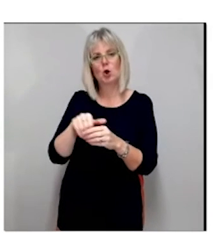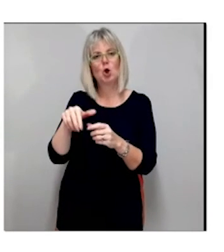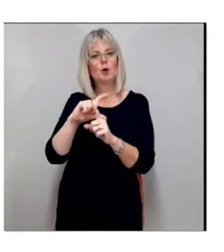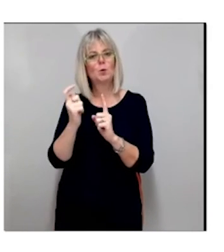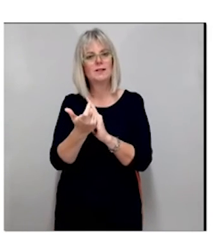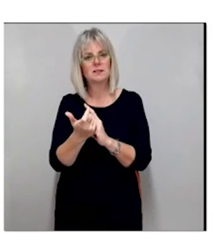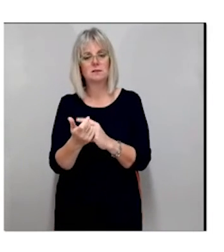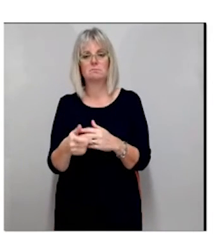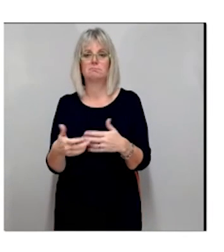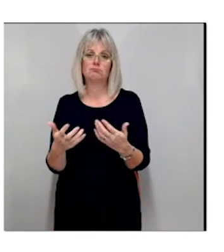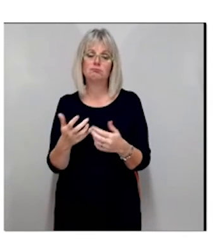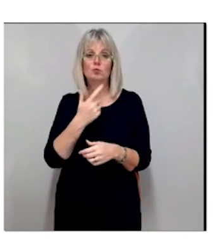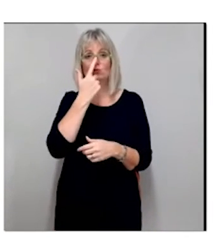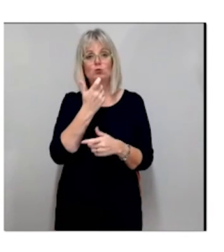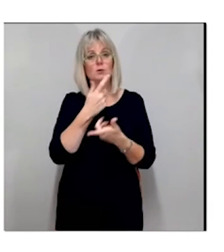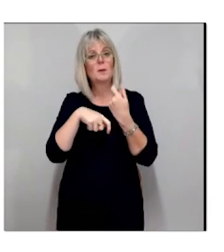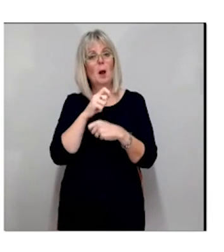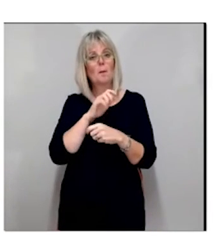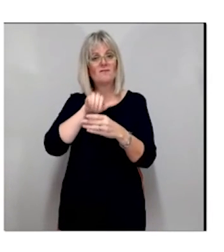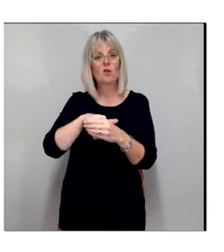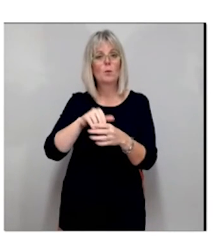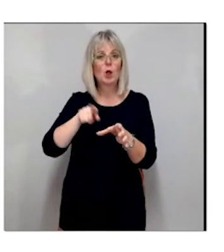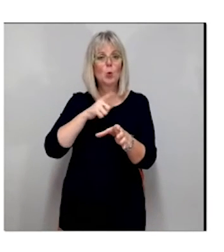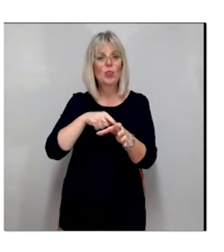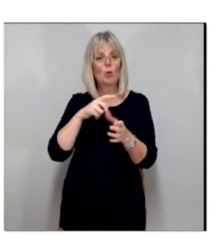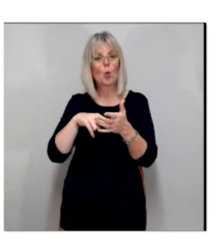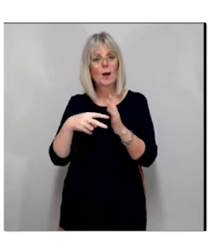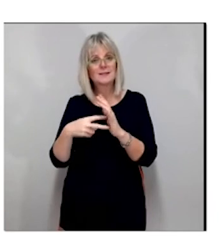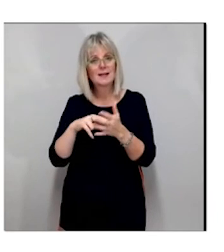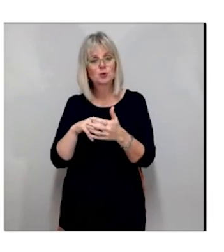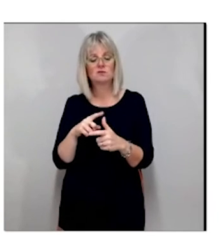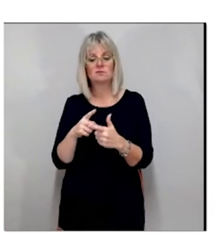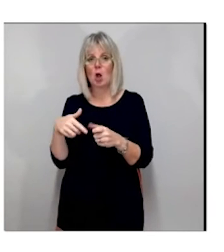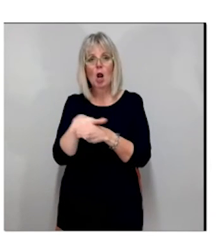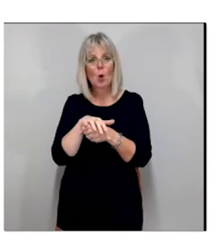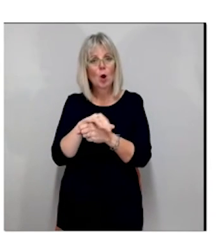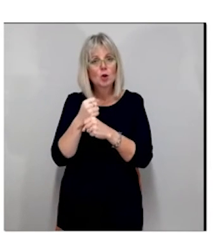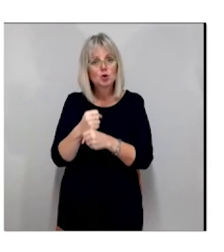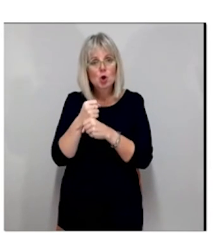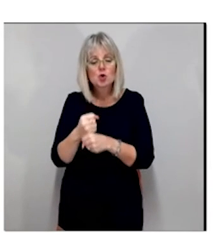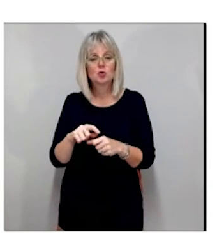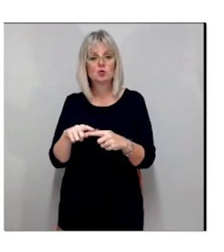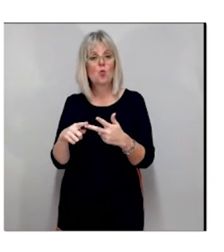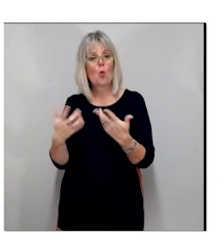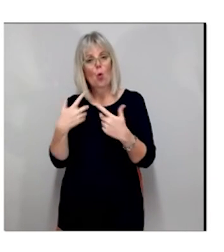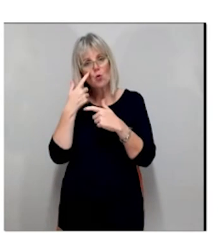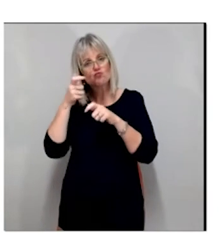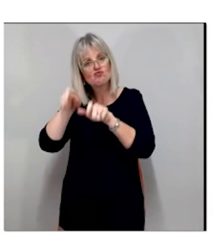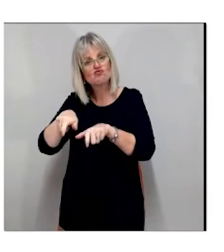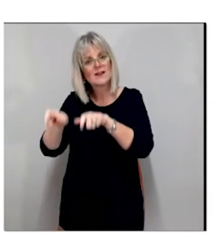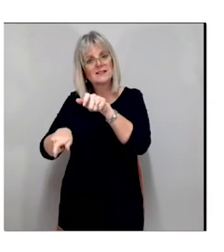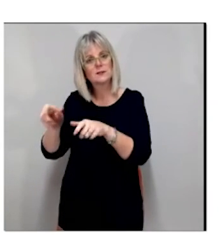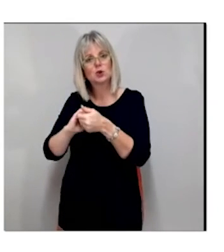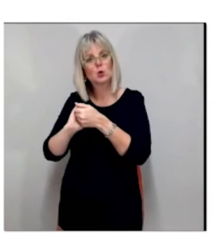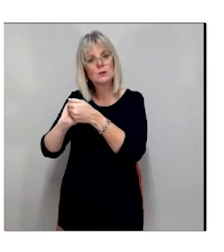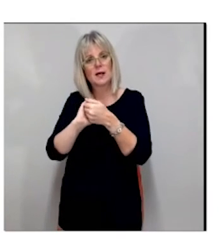becoming involved with local youth organisations, a local church or residents' association. A very welcome use